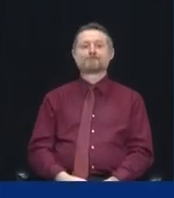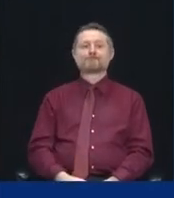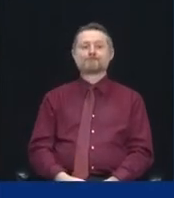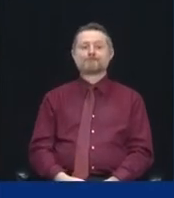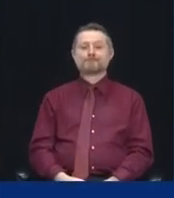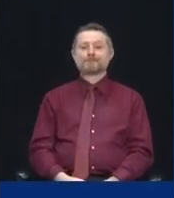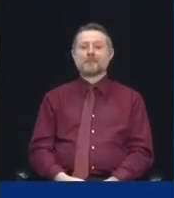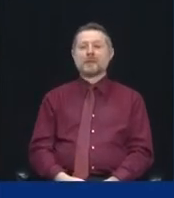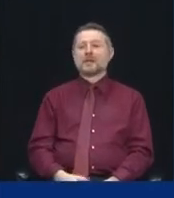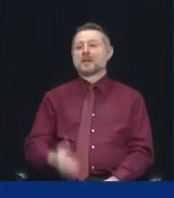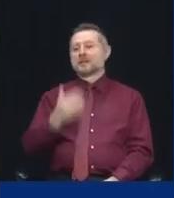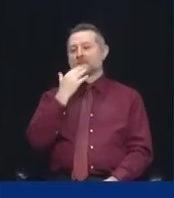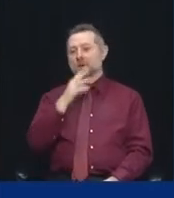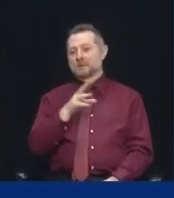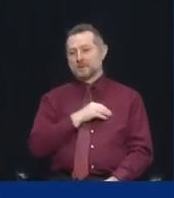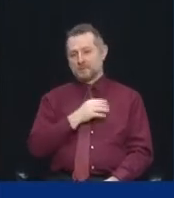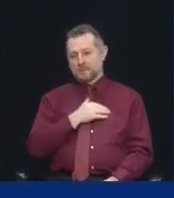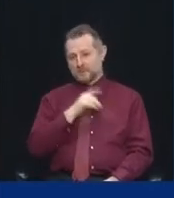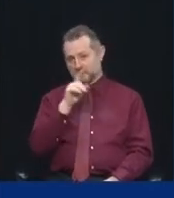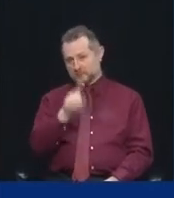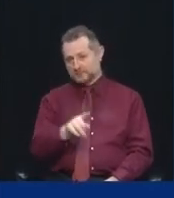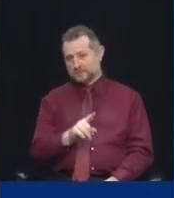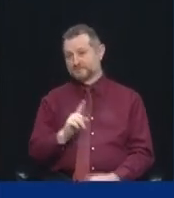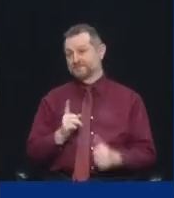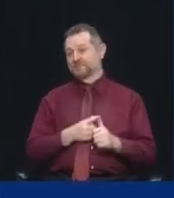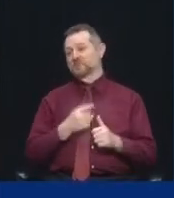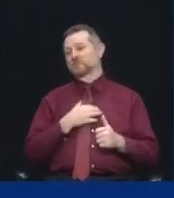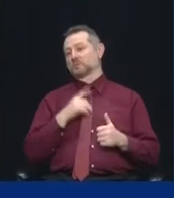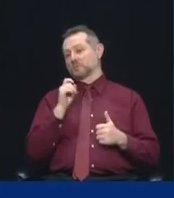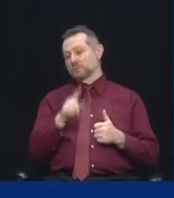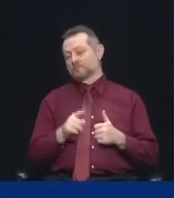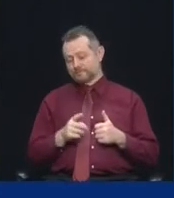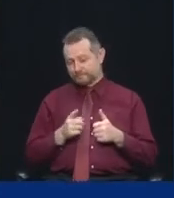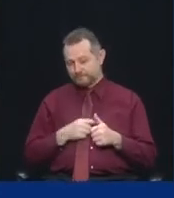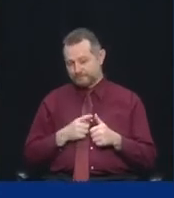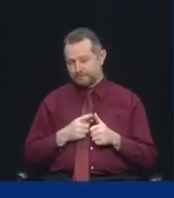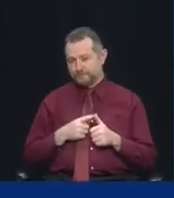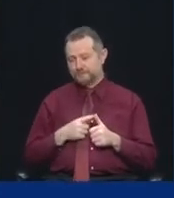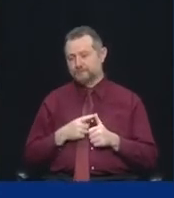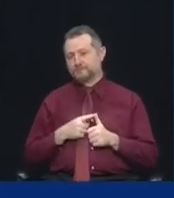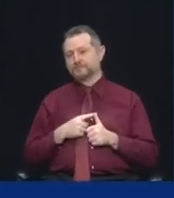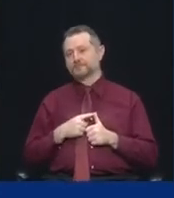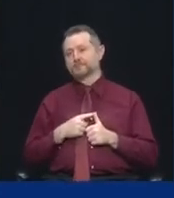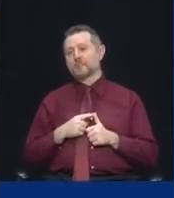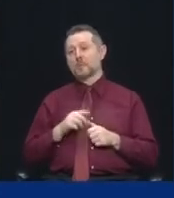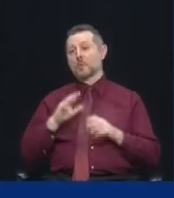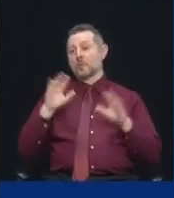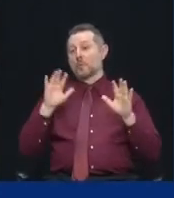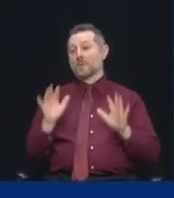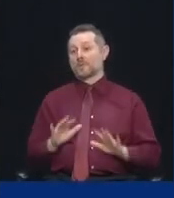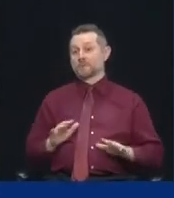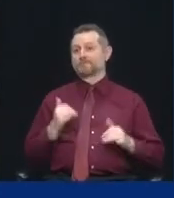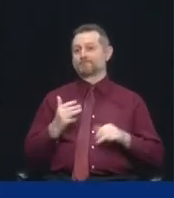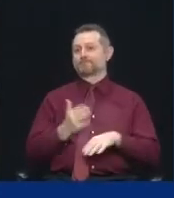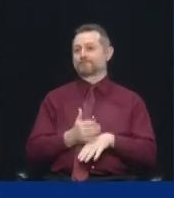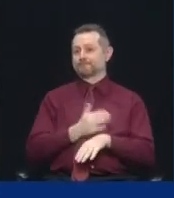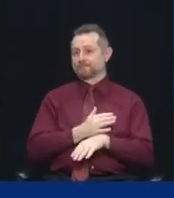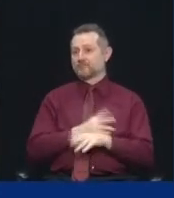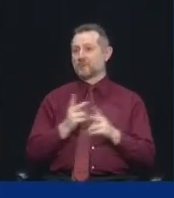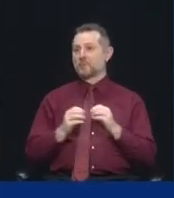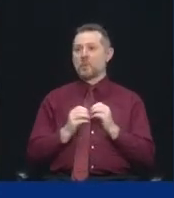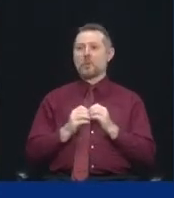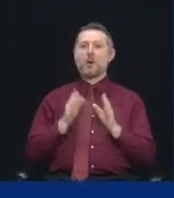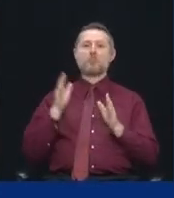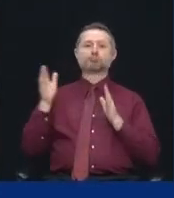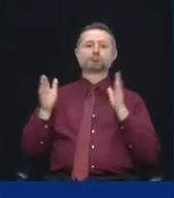Thank you for taking my question. My first question is, as better weather approaches and more outdoor festivals across the state are